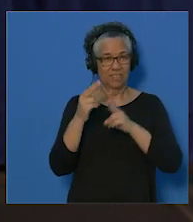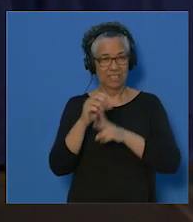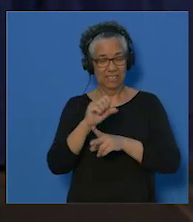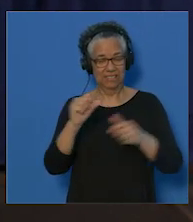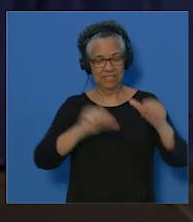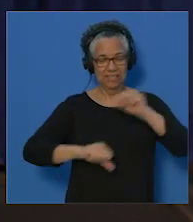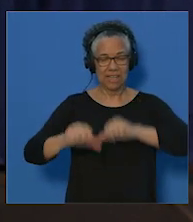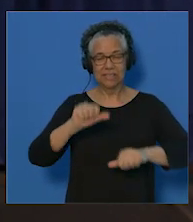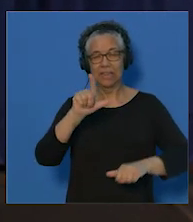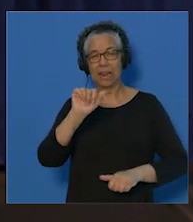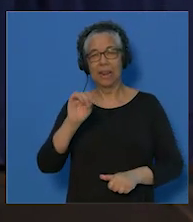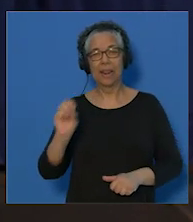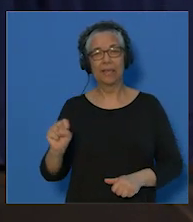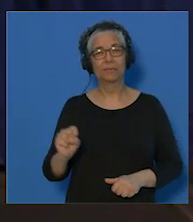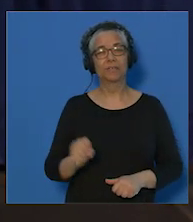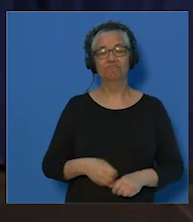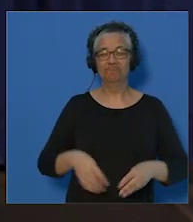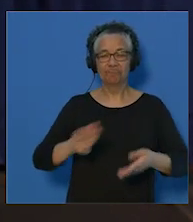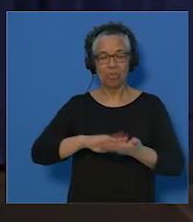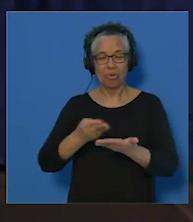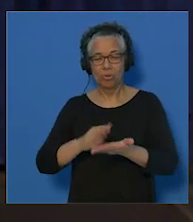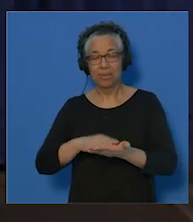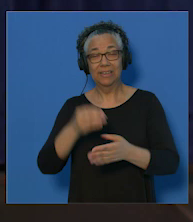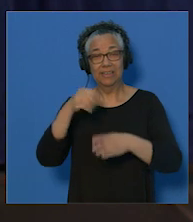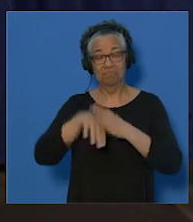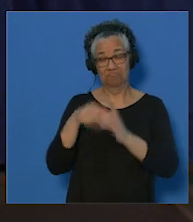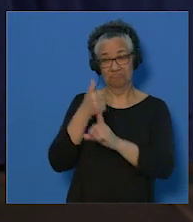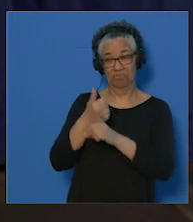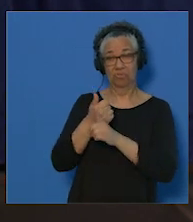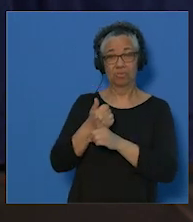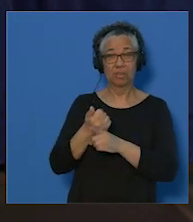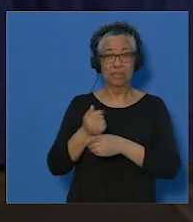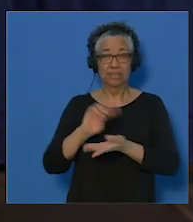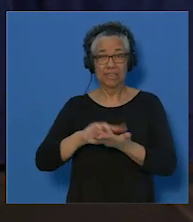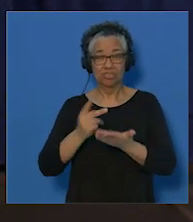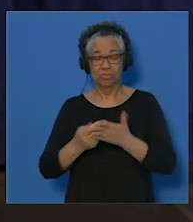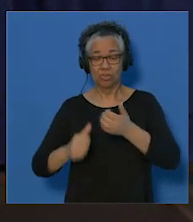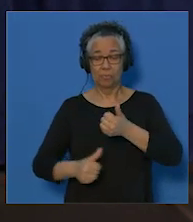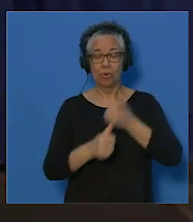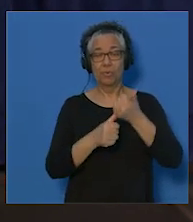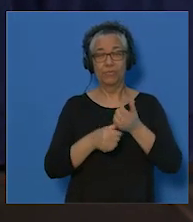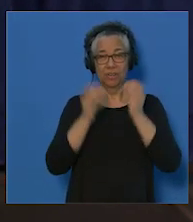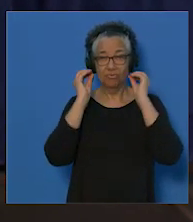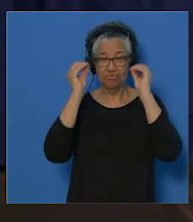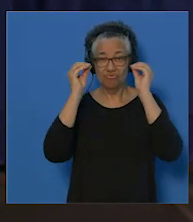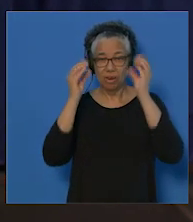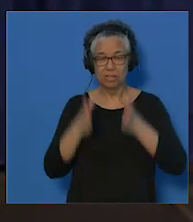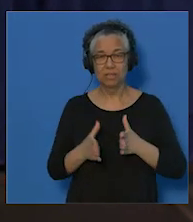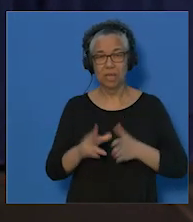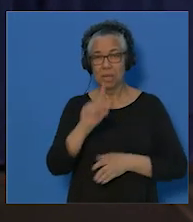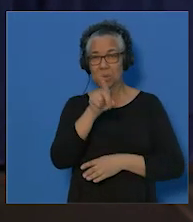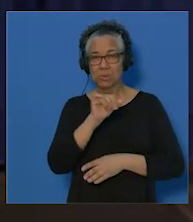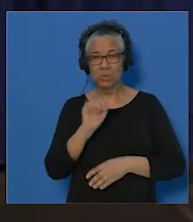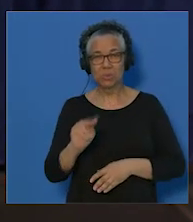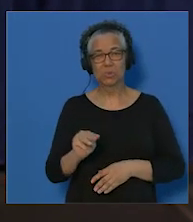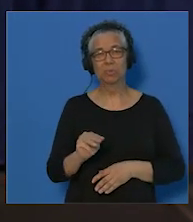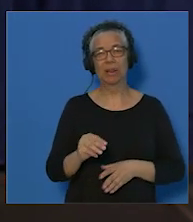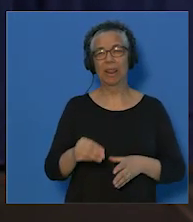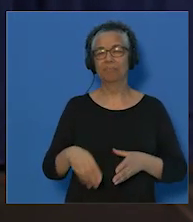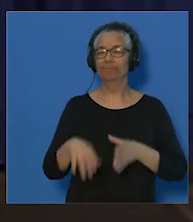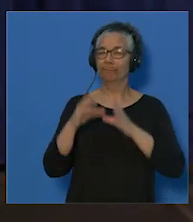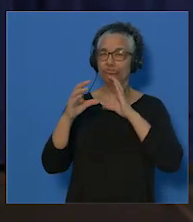students conducting labs in their own kitchens supported virtually by their instructors, Zoom lectures, group discussions, and musical